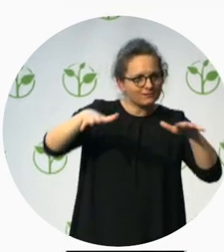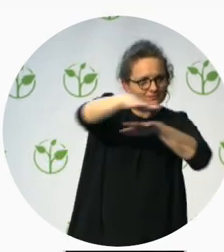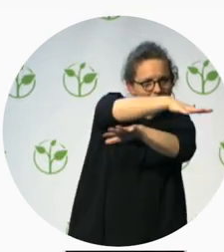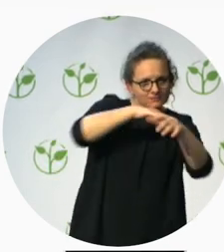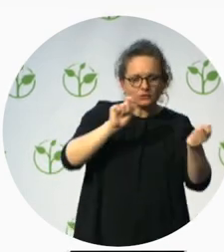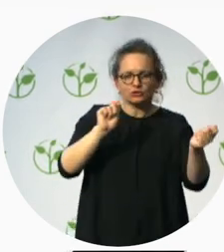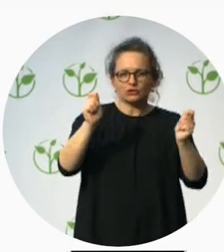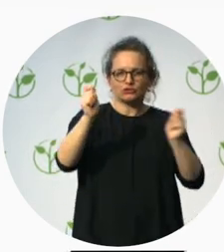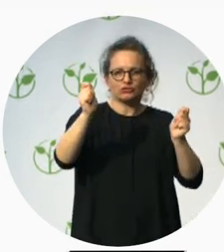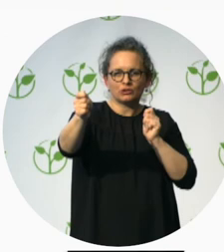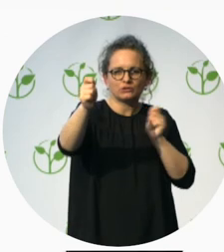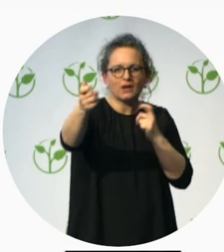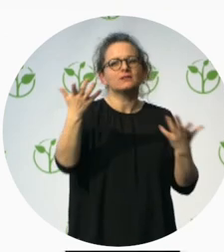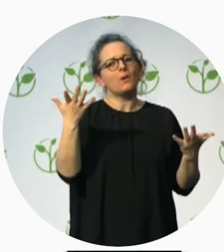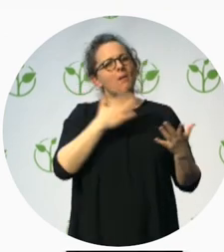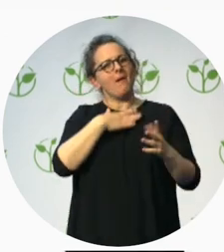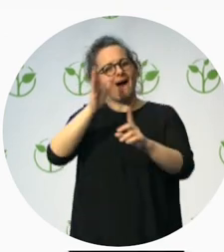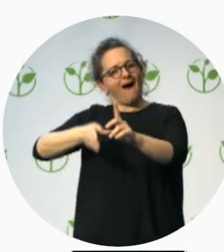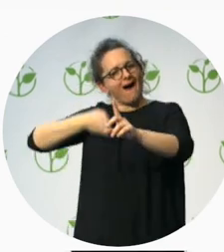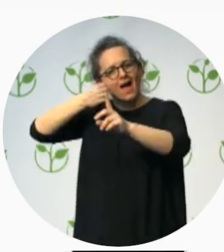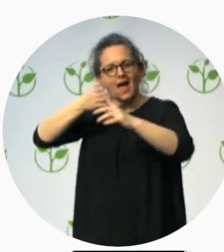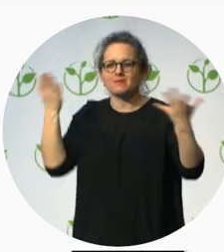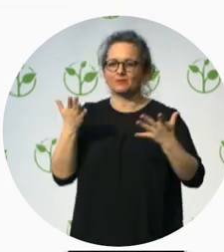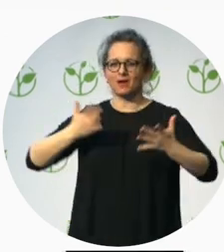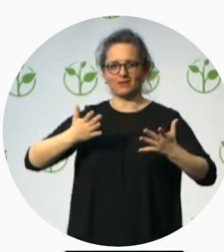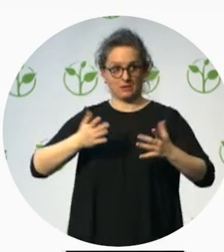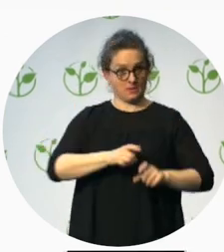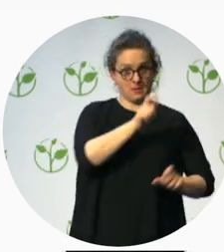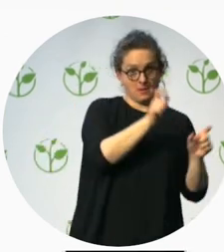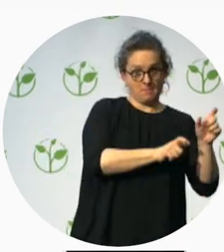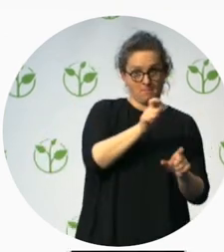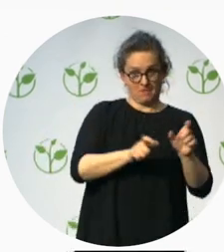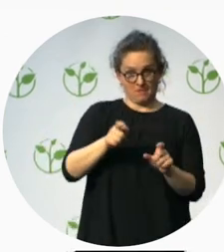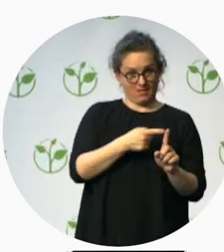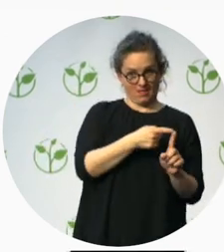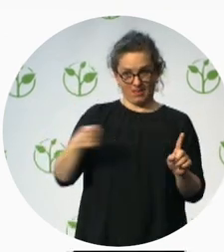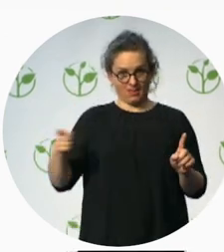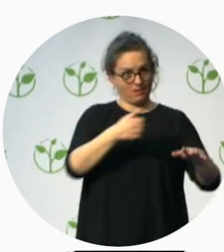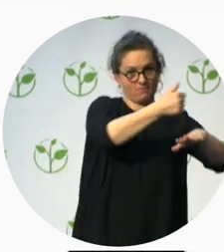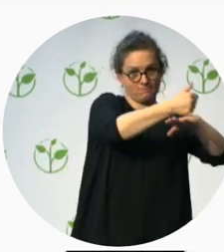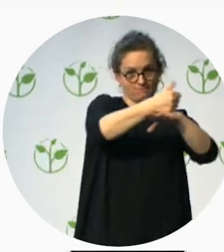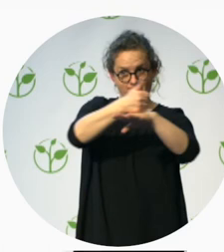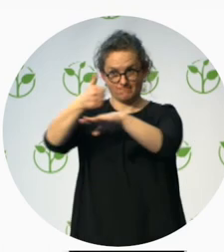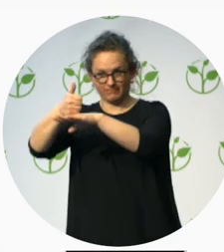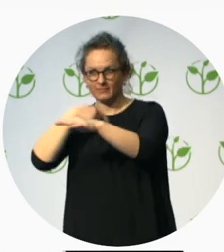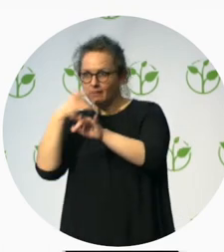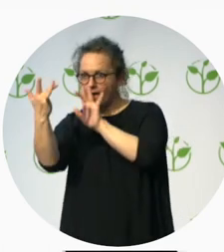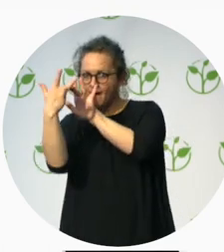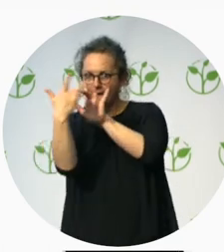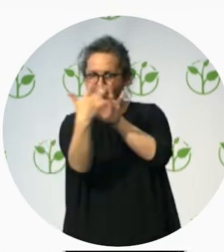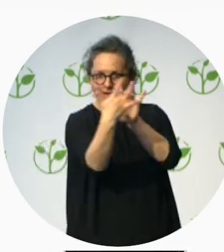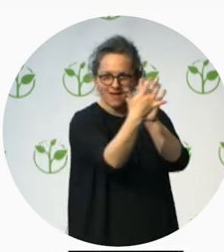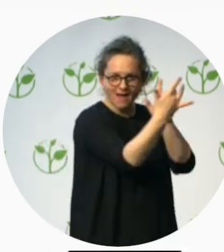opinion leaders with and without disabilities in all sectors of society